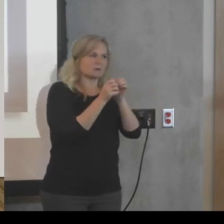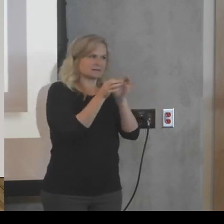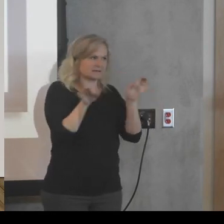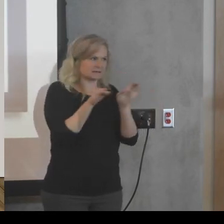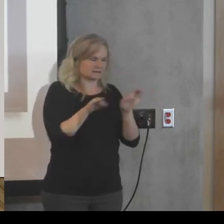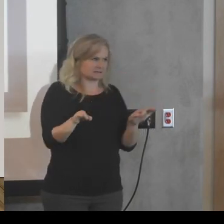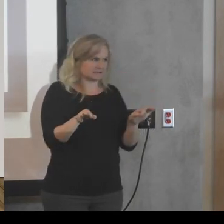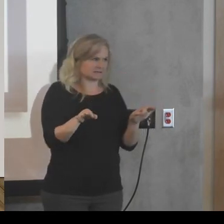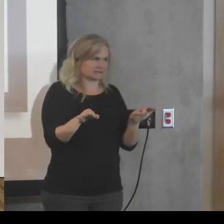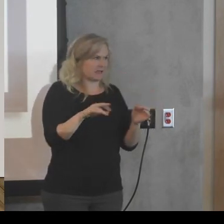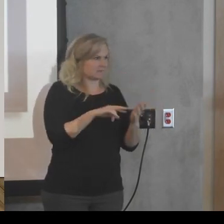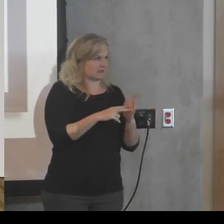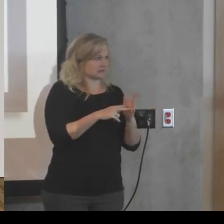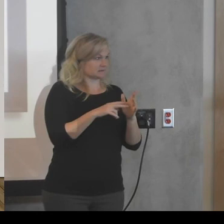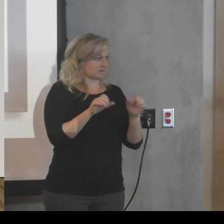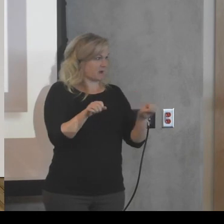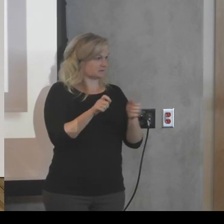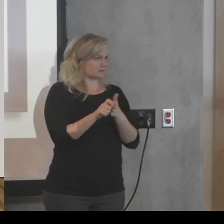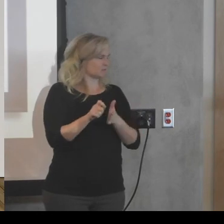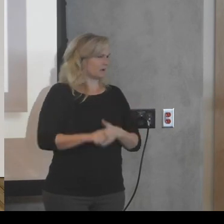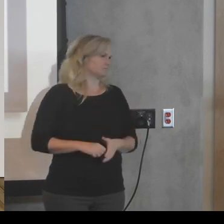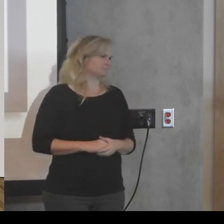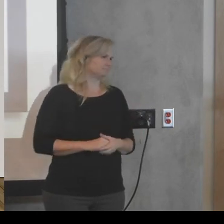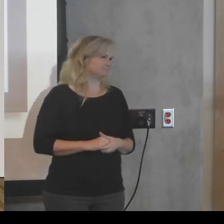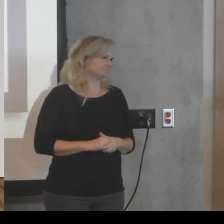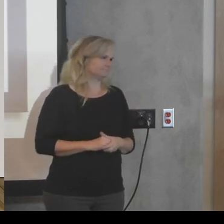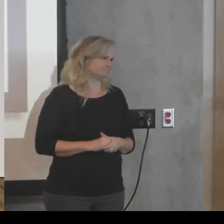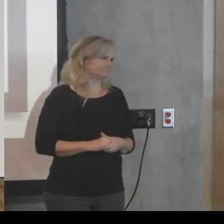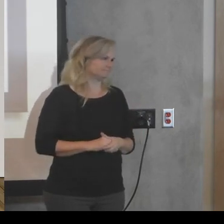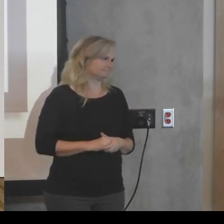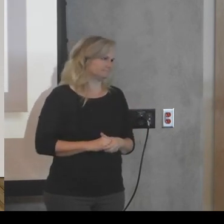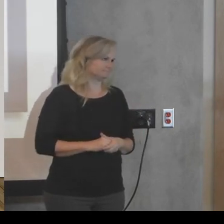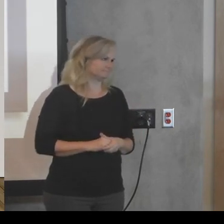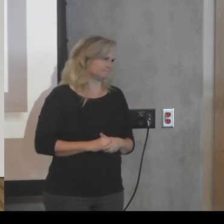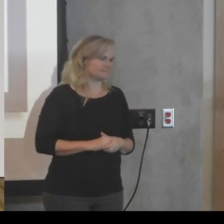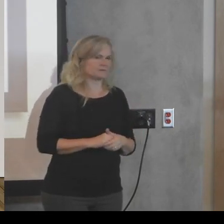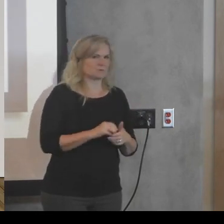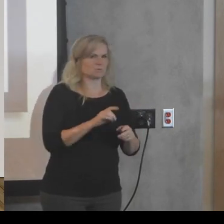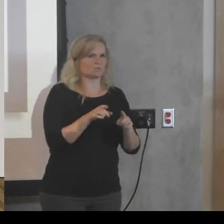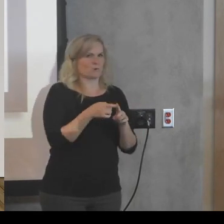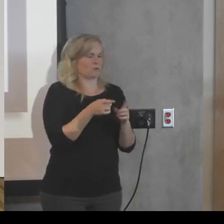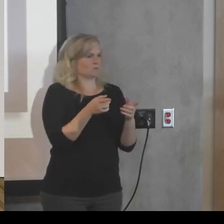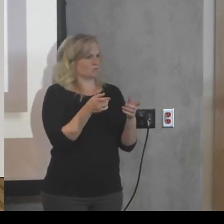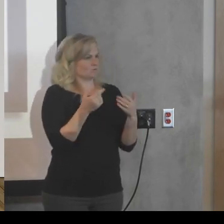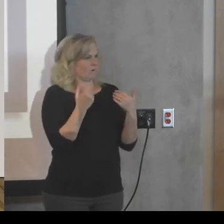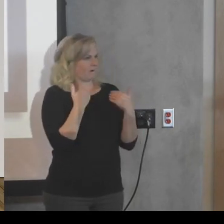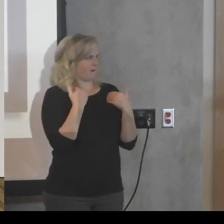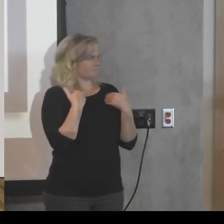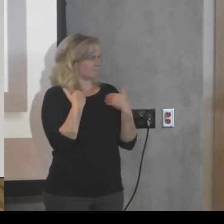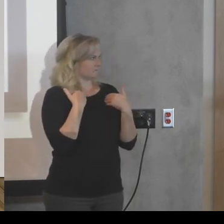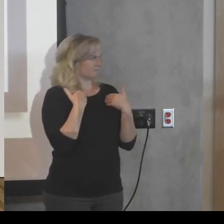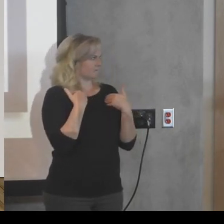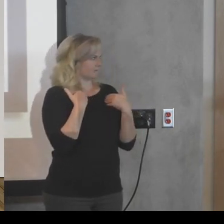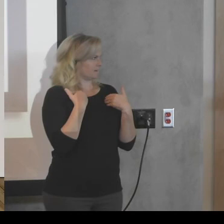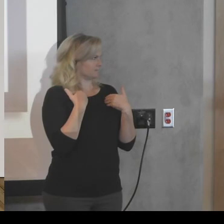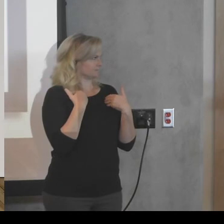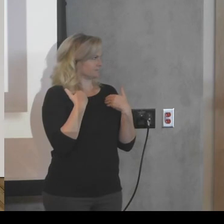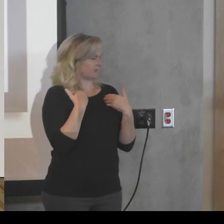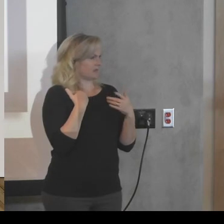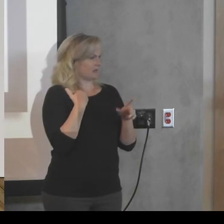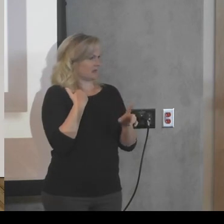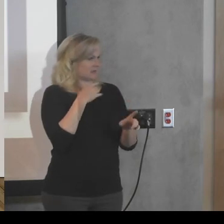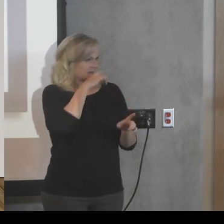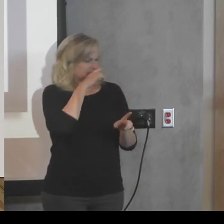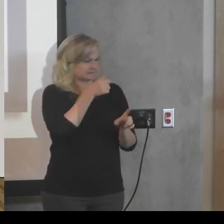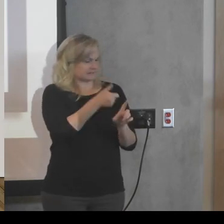are not going to be able to write in sentences. So when you don't have kids